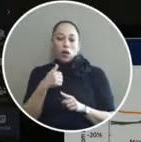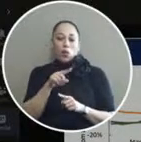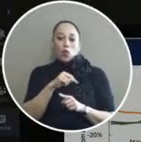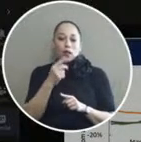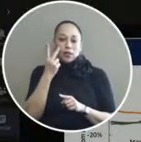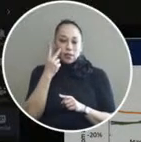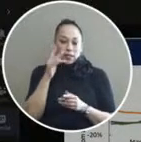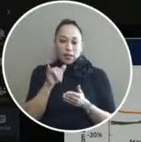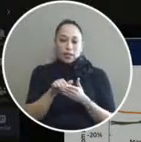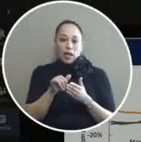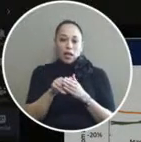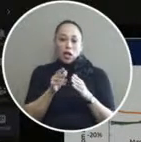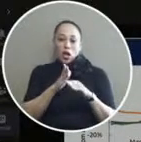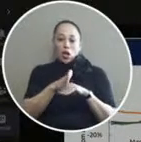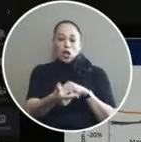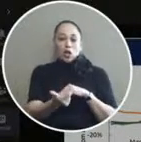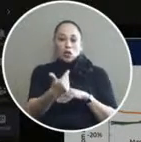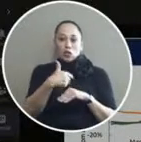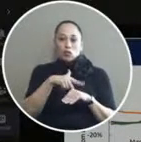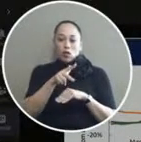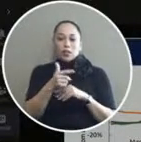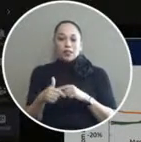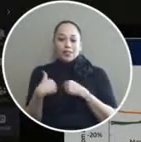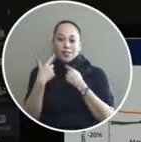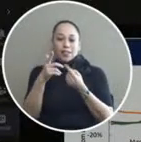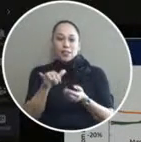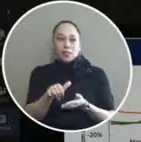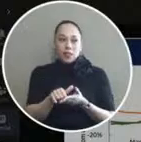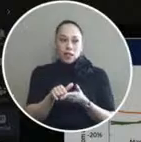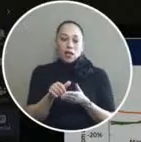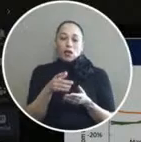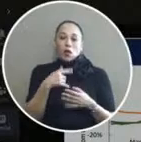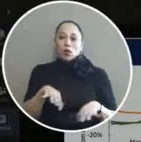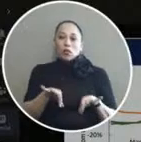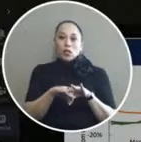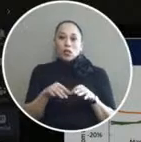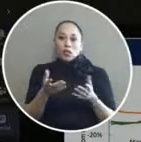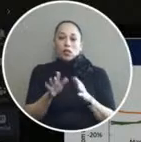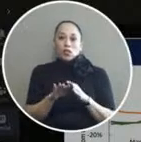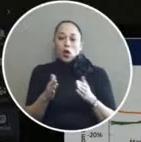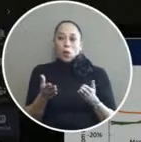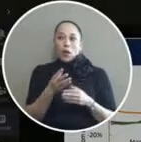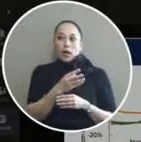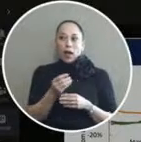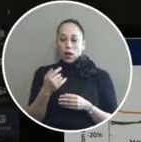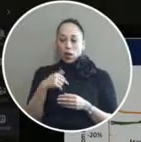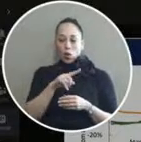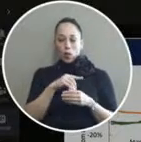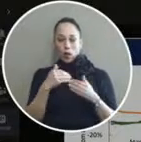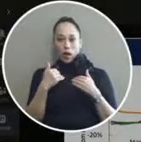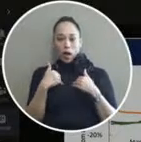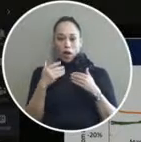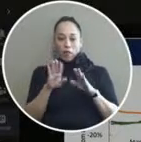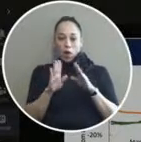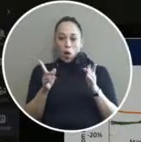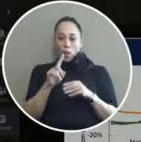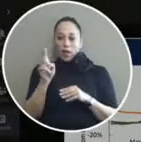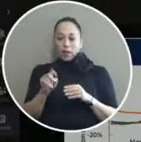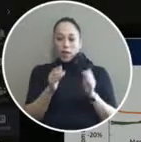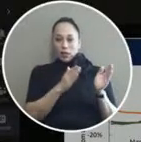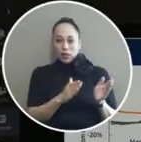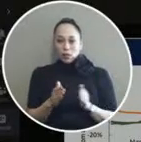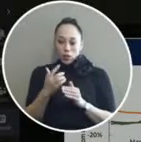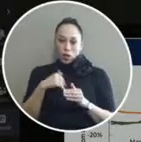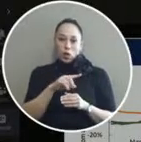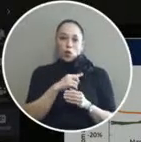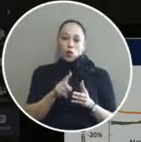seen a spike in crossings since then as more essential businesses open, and we have the Open Texas plan. We